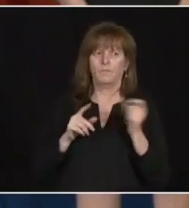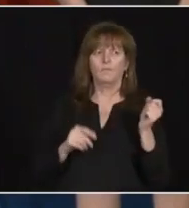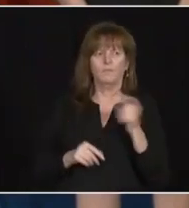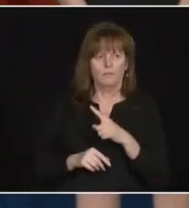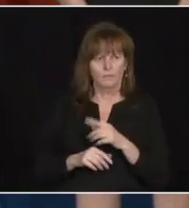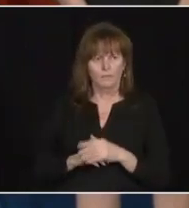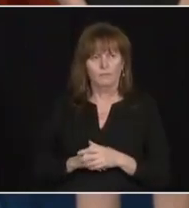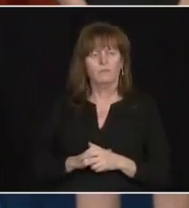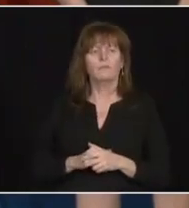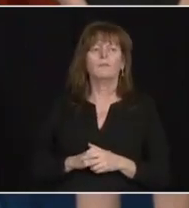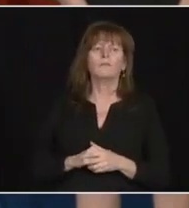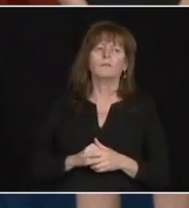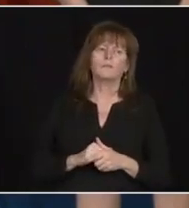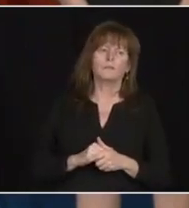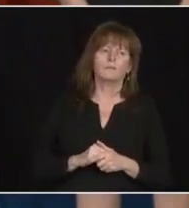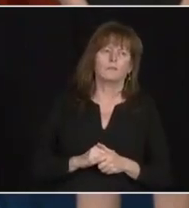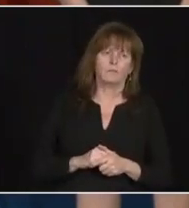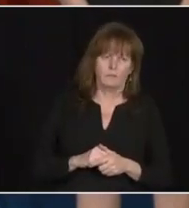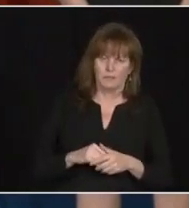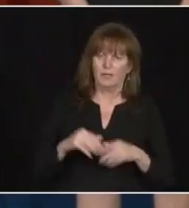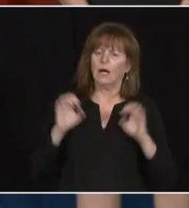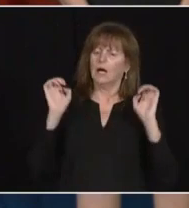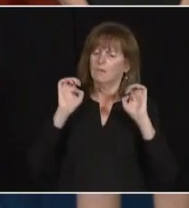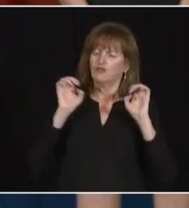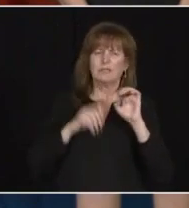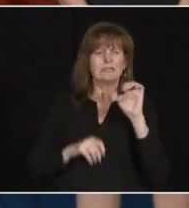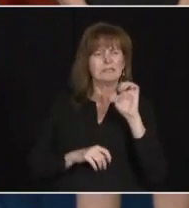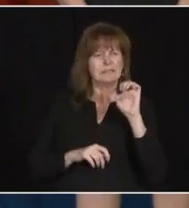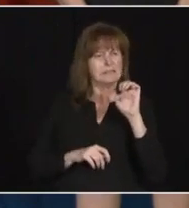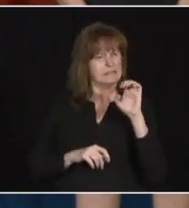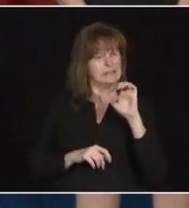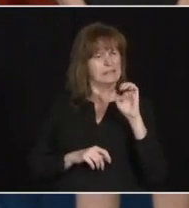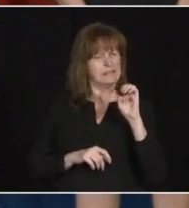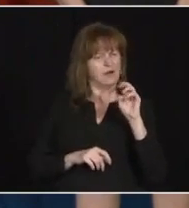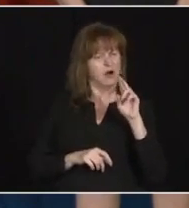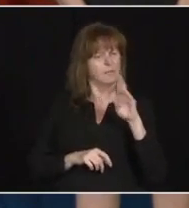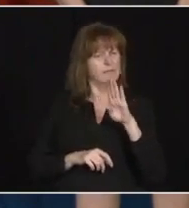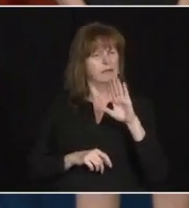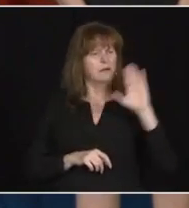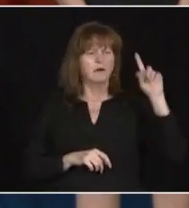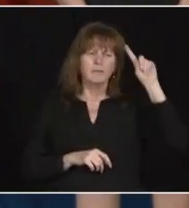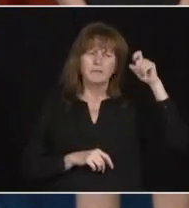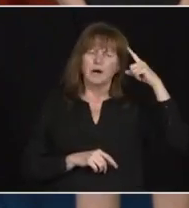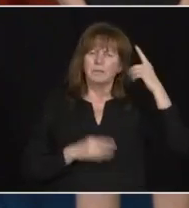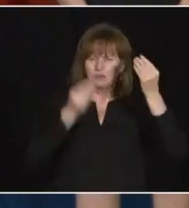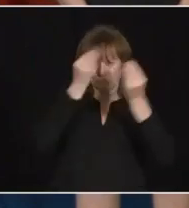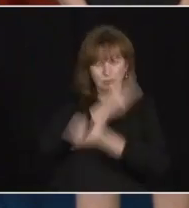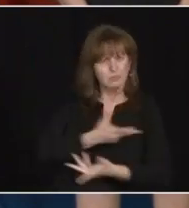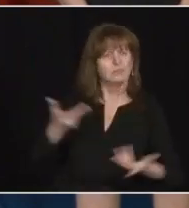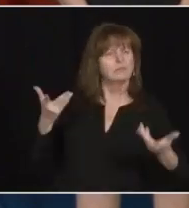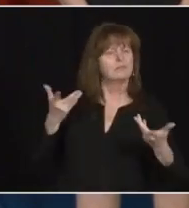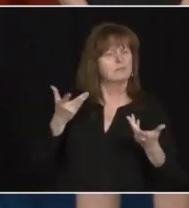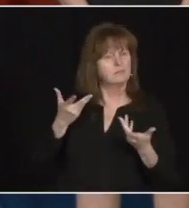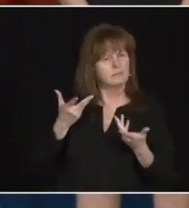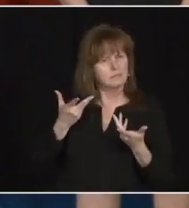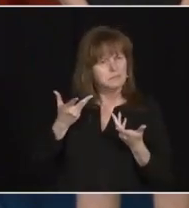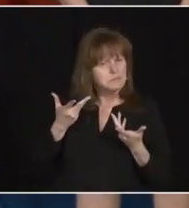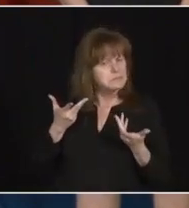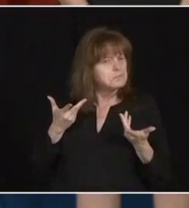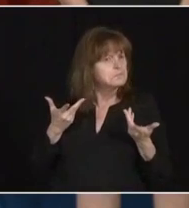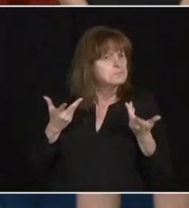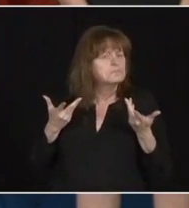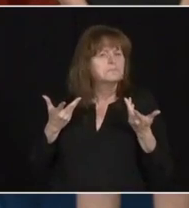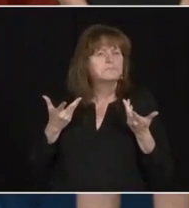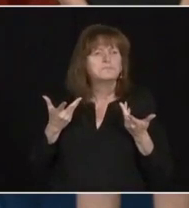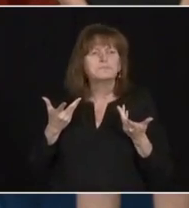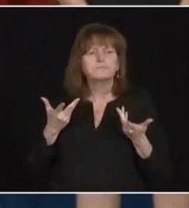the Prime Minister. I have three questions. The first question is that PMI, which is a very substantial part of the gross rent,